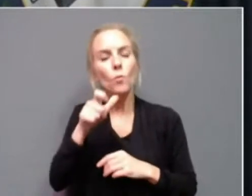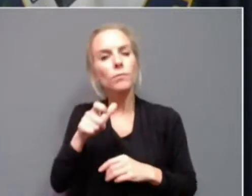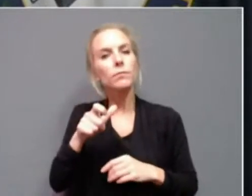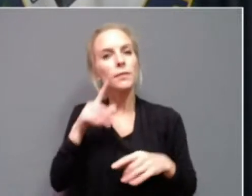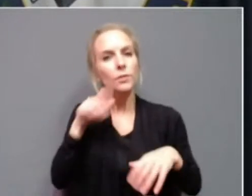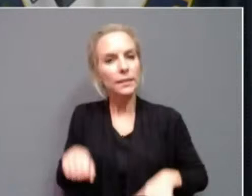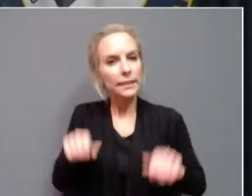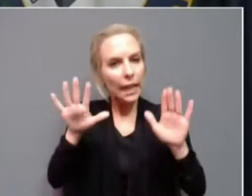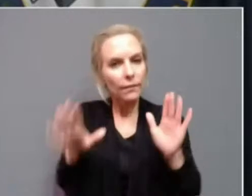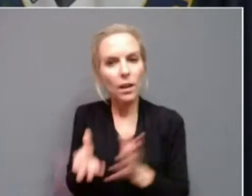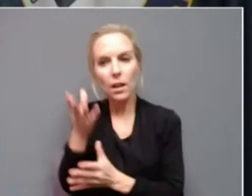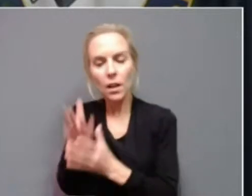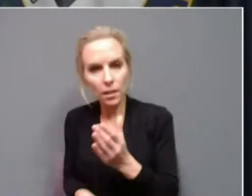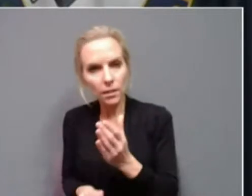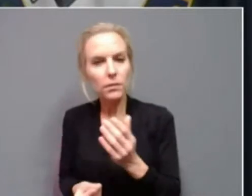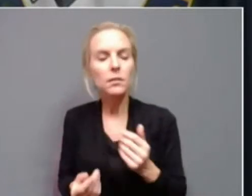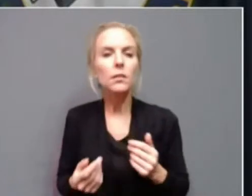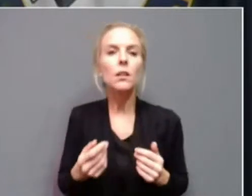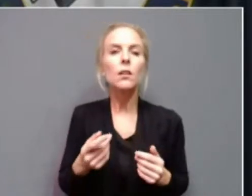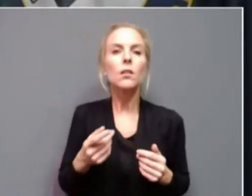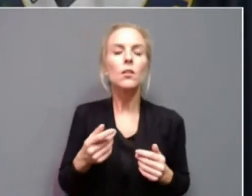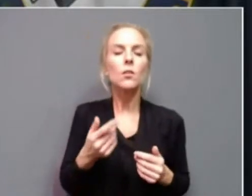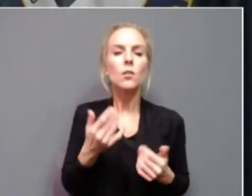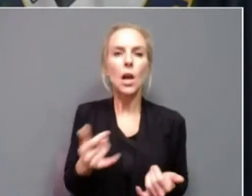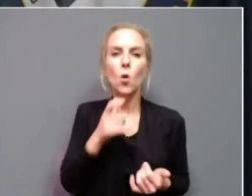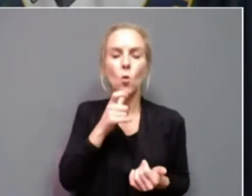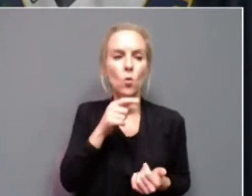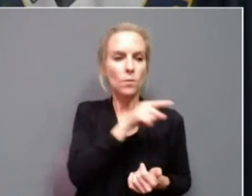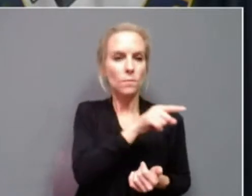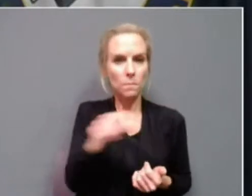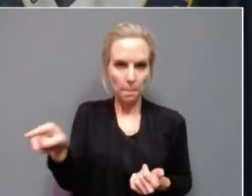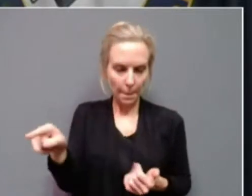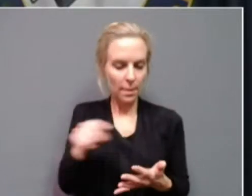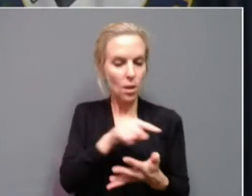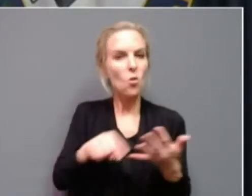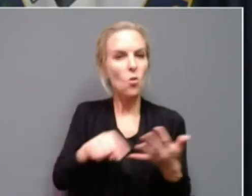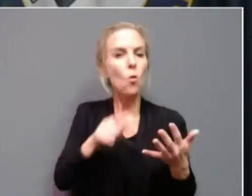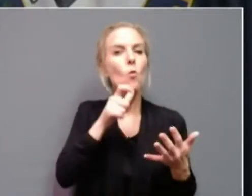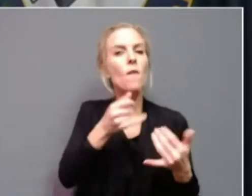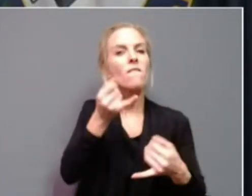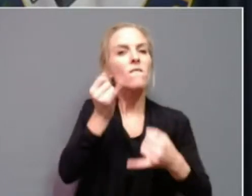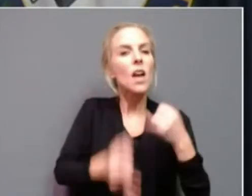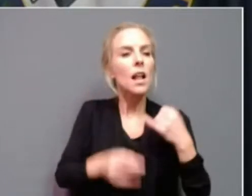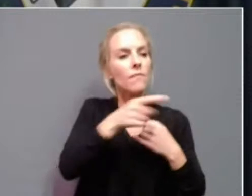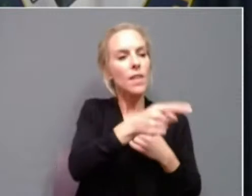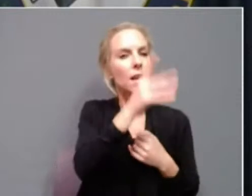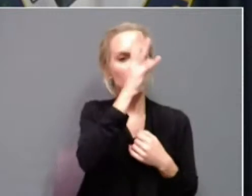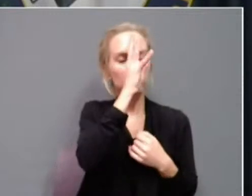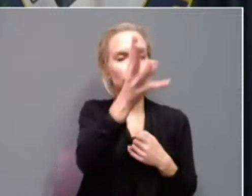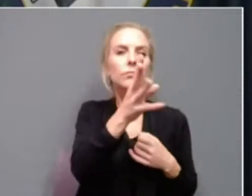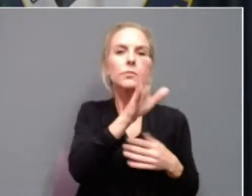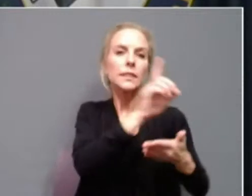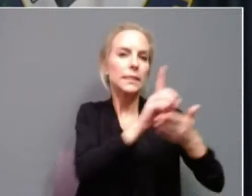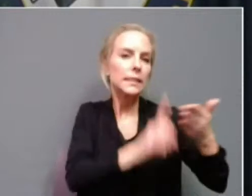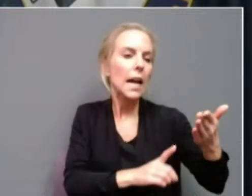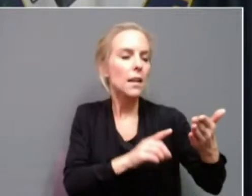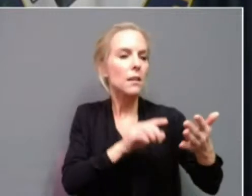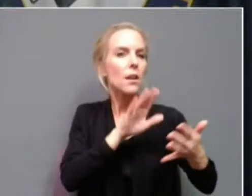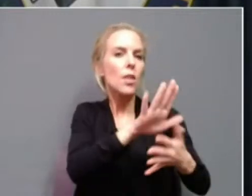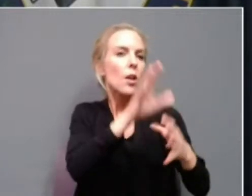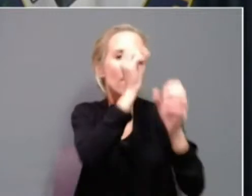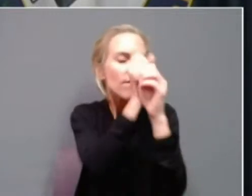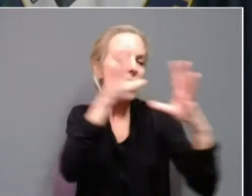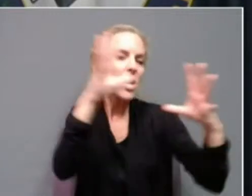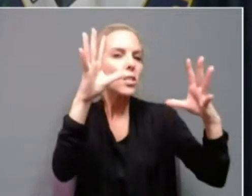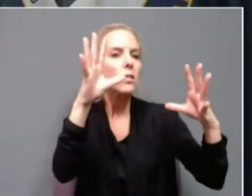it down to a group of finalists. Each of them is receiving a stipend to put together what their vision would